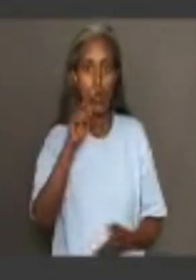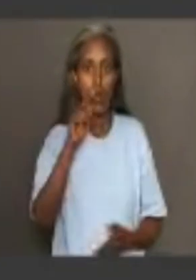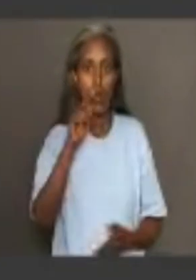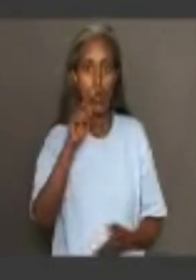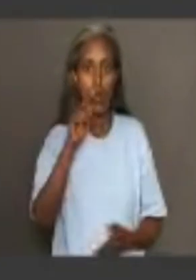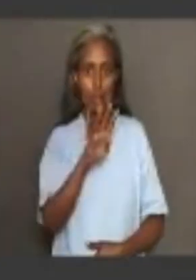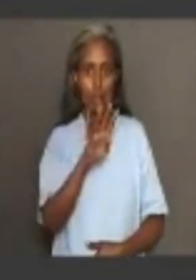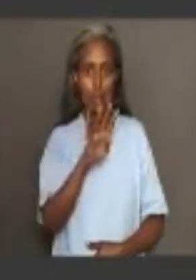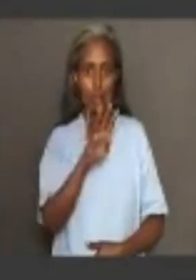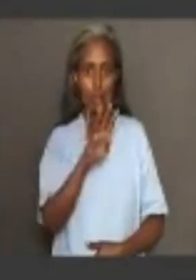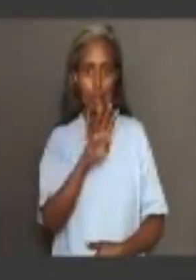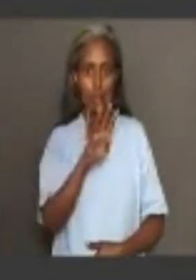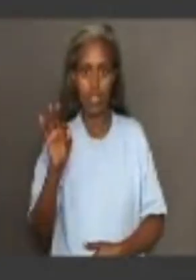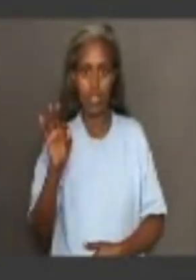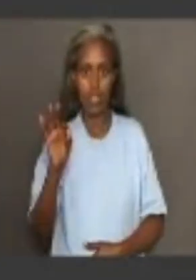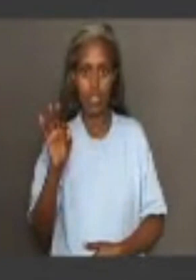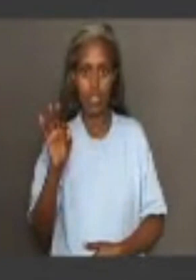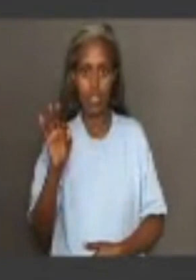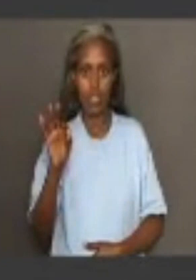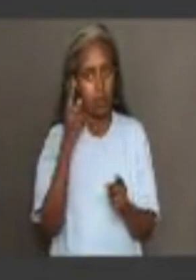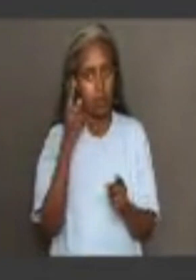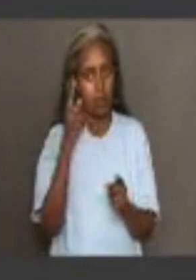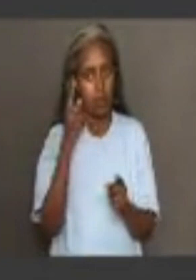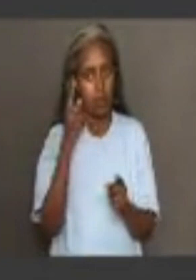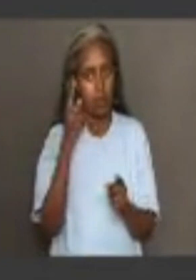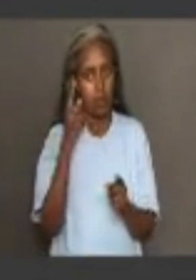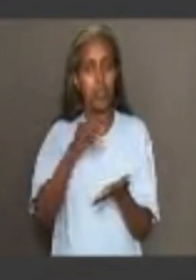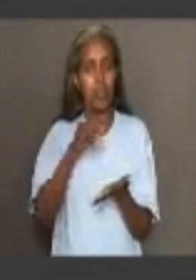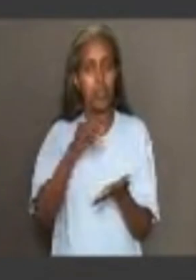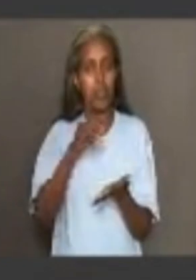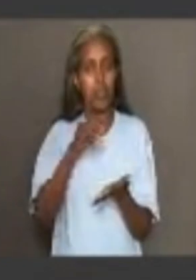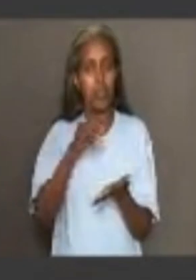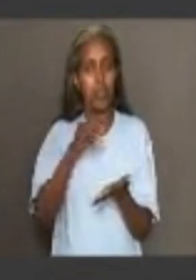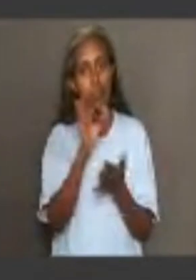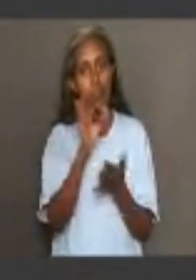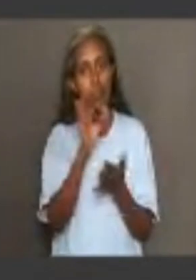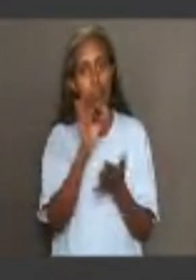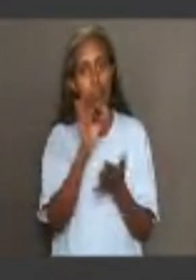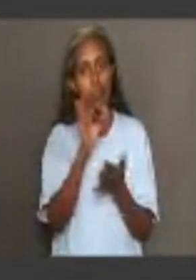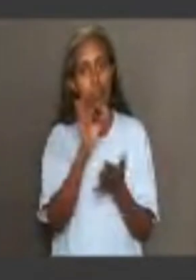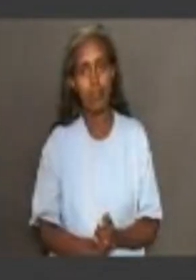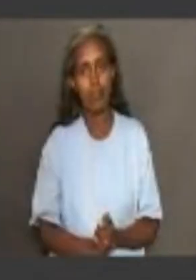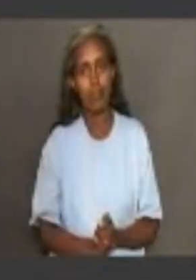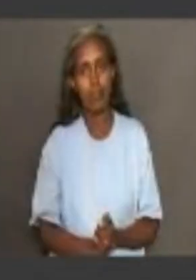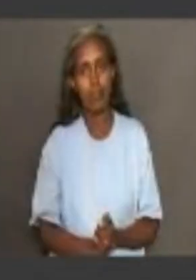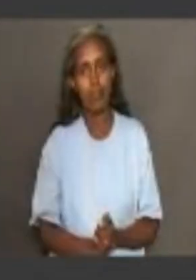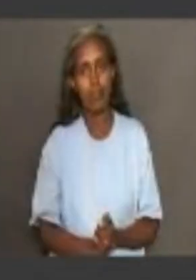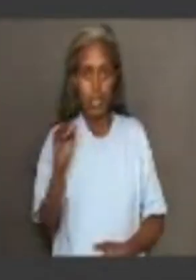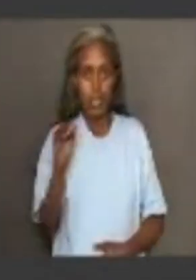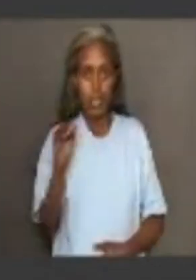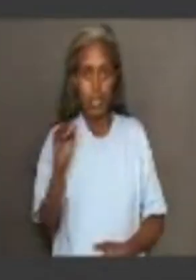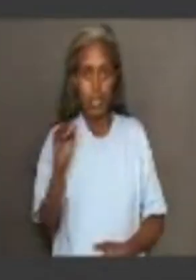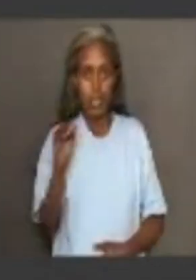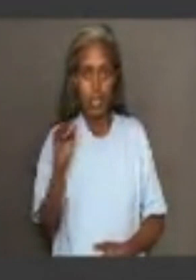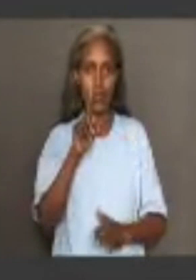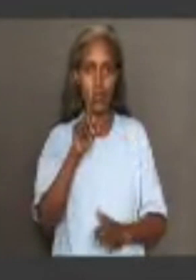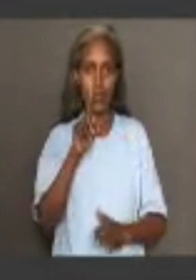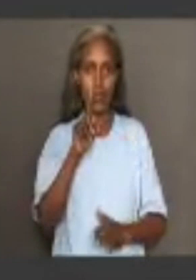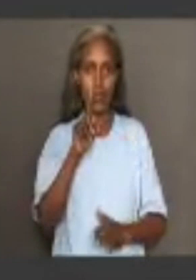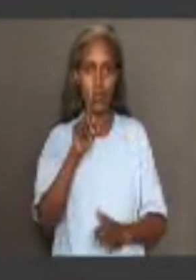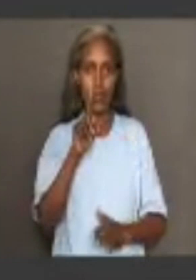0.49 is already in decimal form, and -1 can